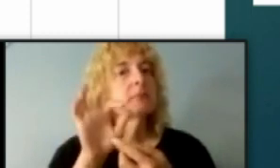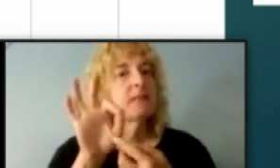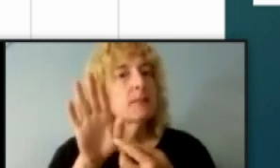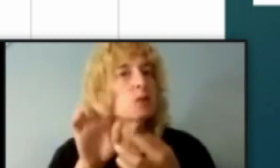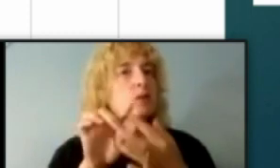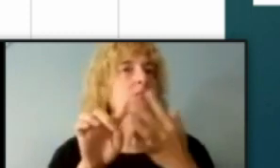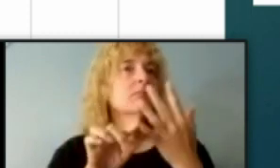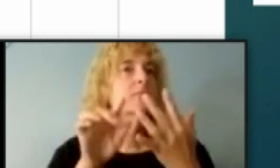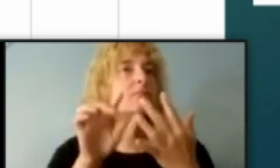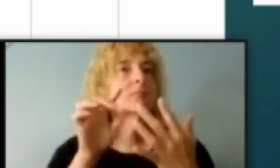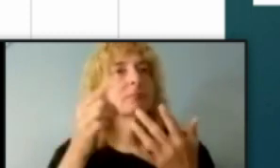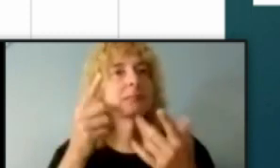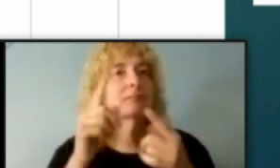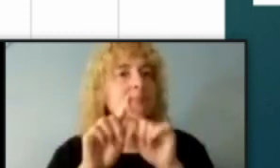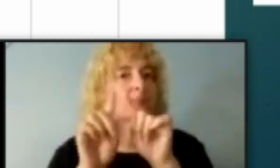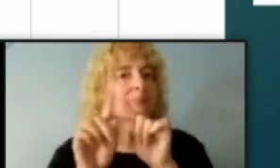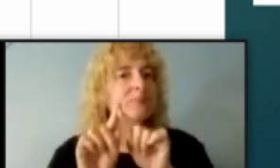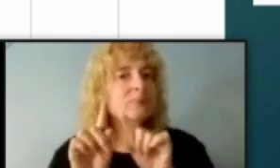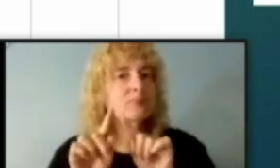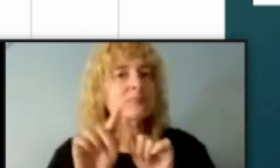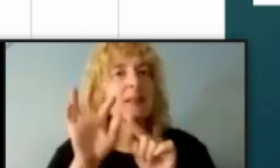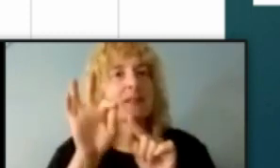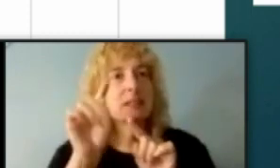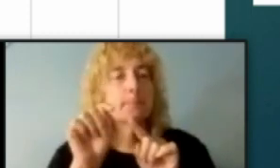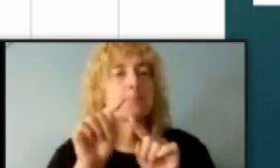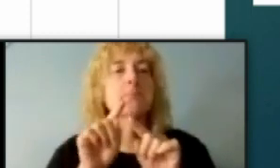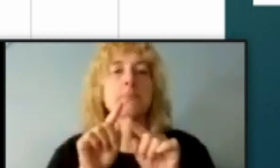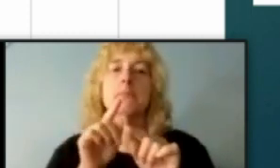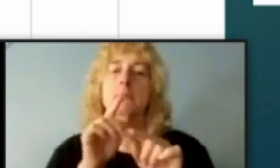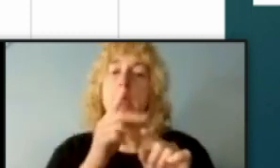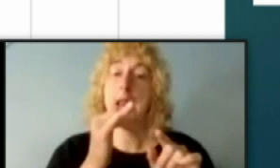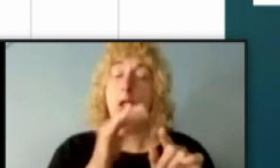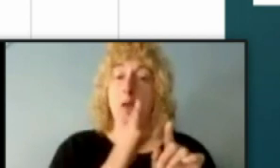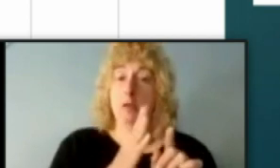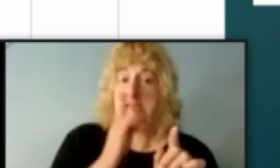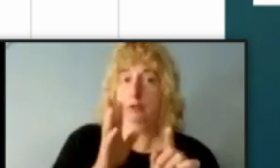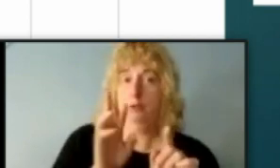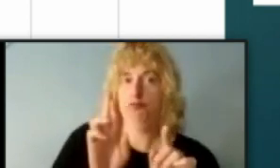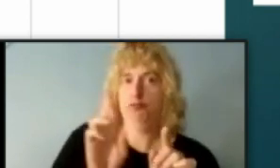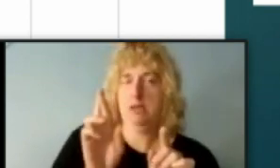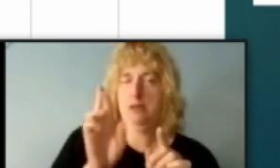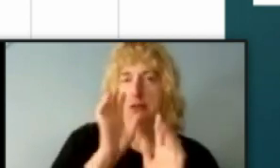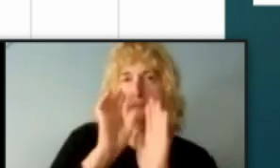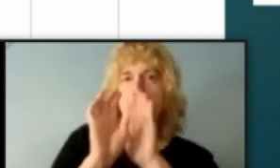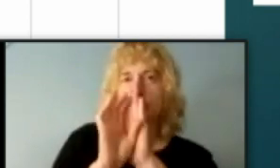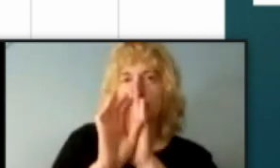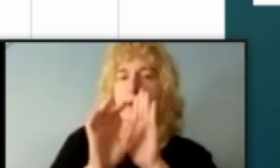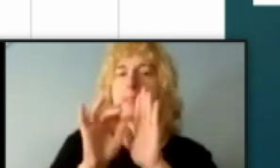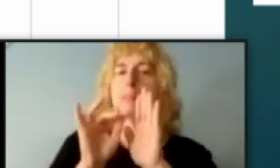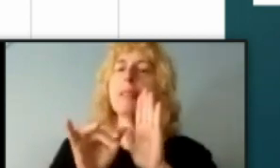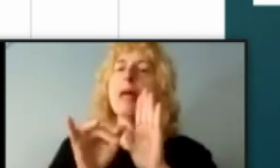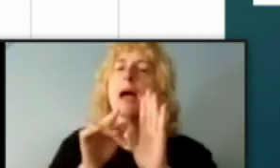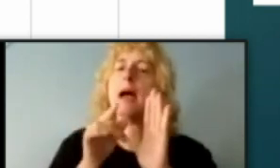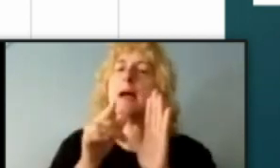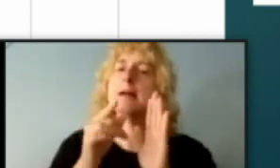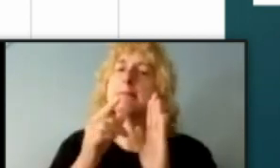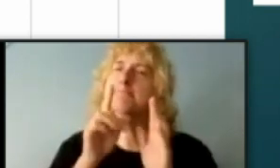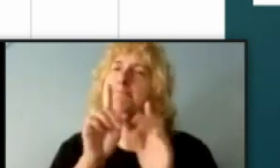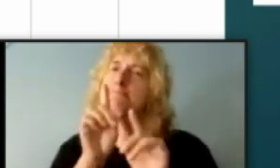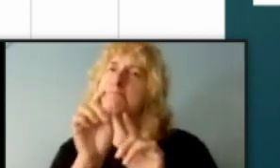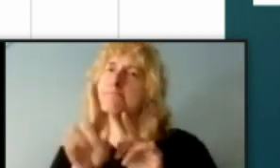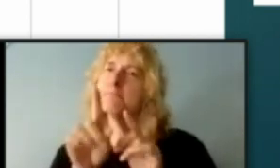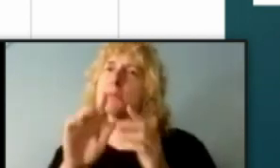lives. Looking on the right side, that's the coronavirus self and community scale. do you have a fear of loss of